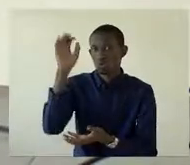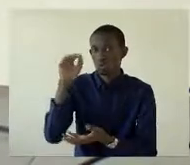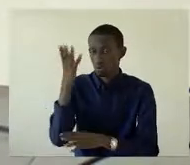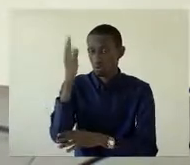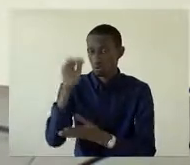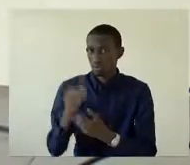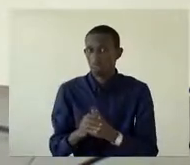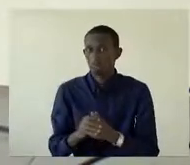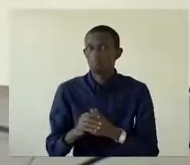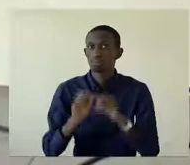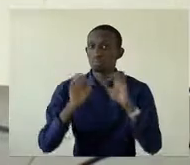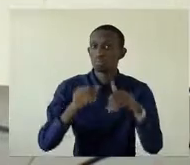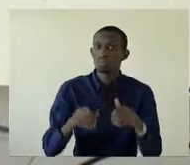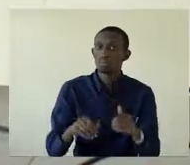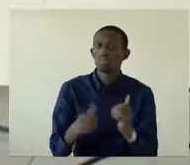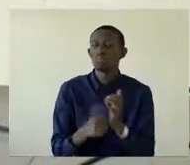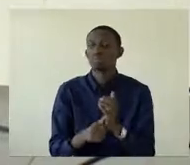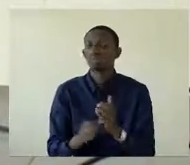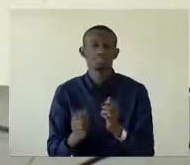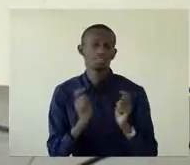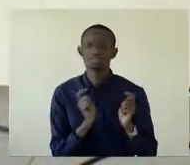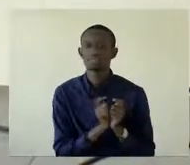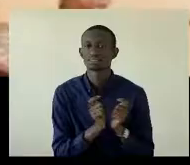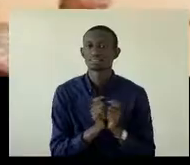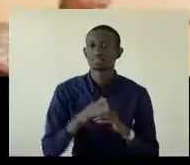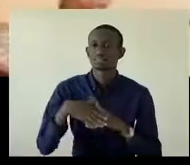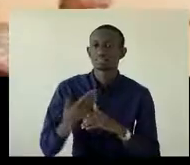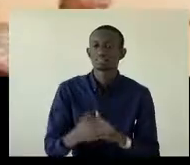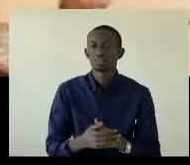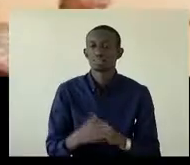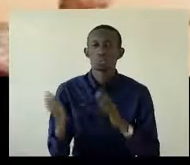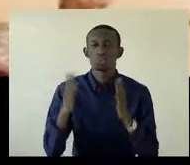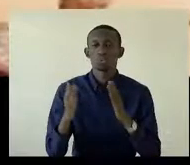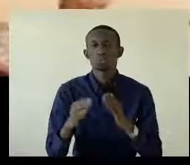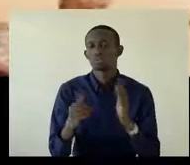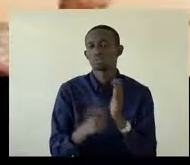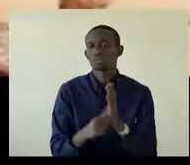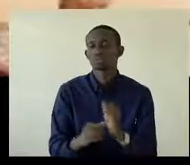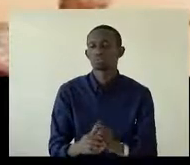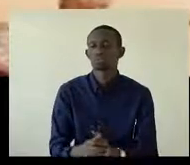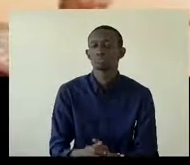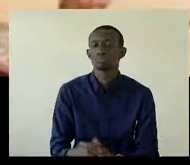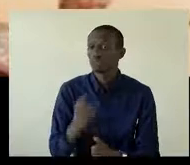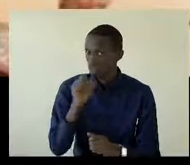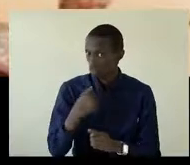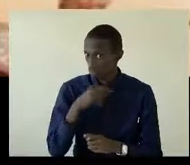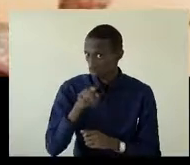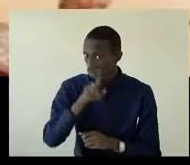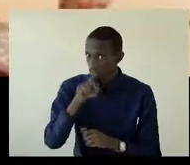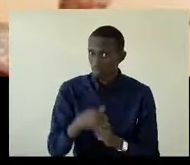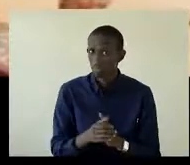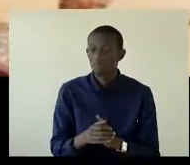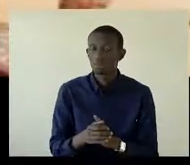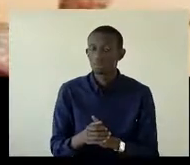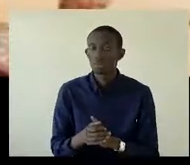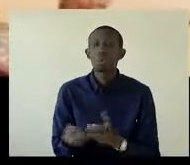extra. Now it would be so painful if I was to ask a question now and you told me that you've never